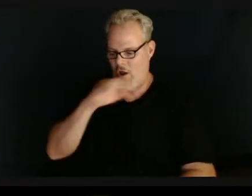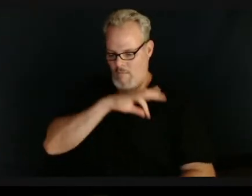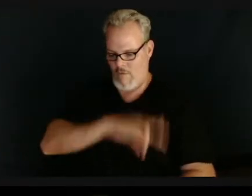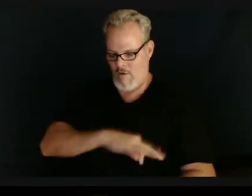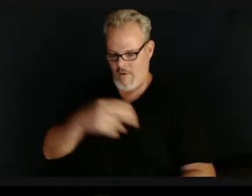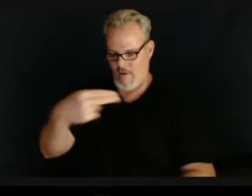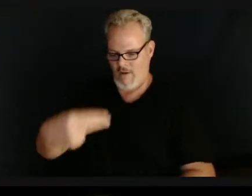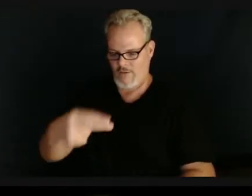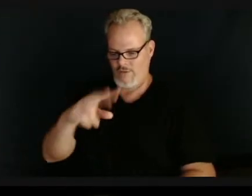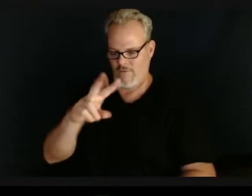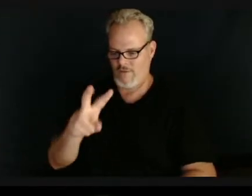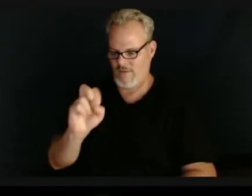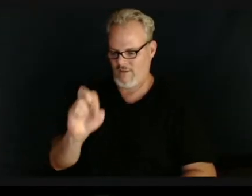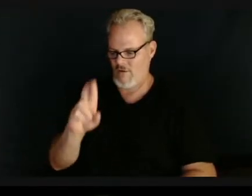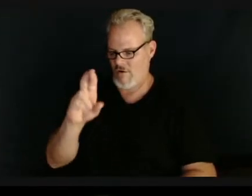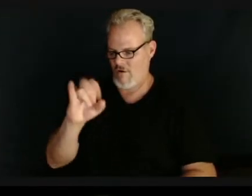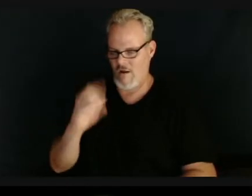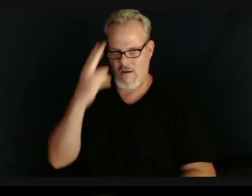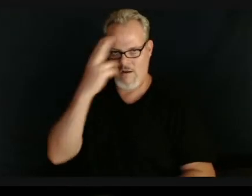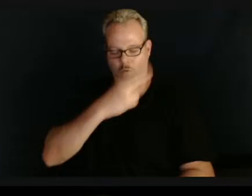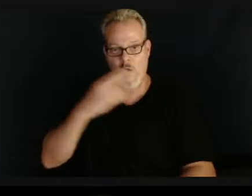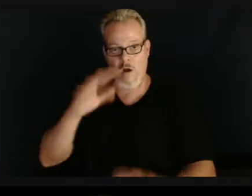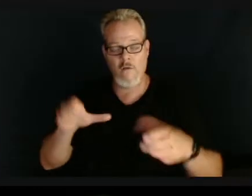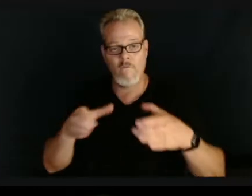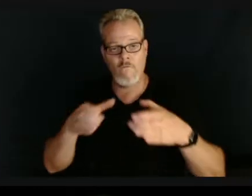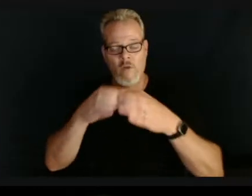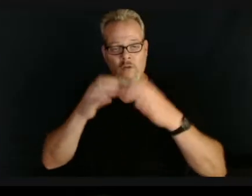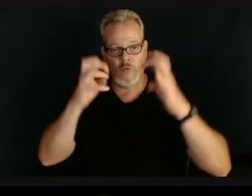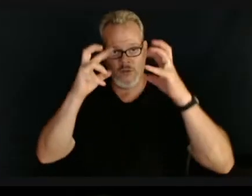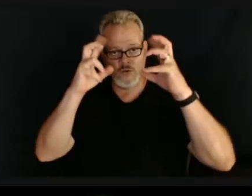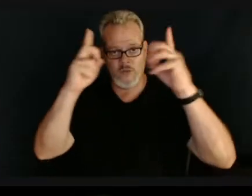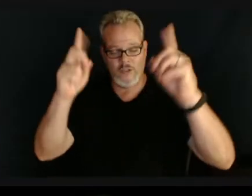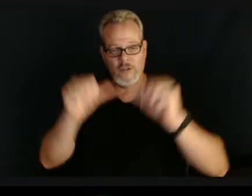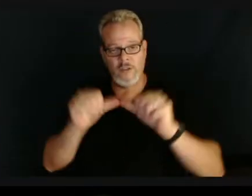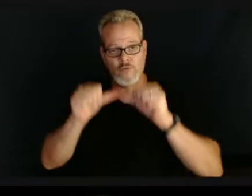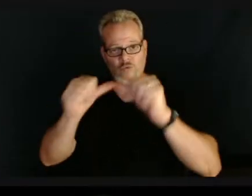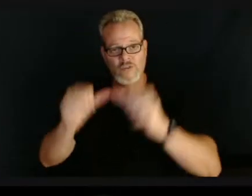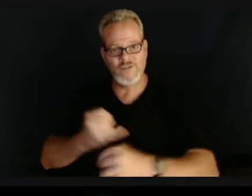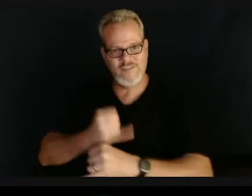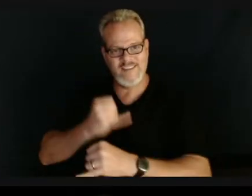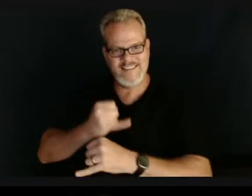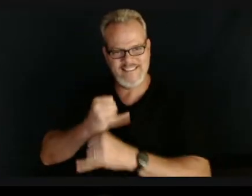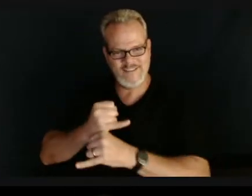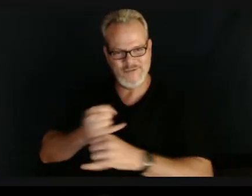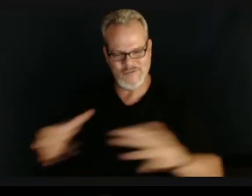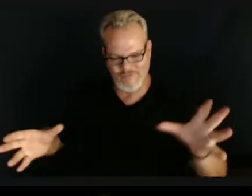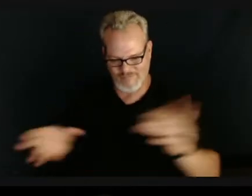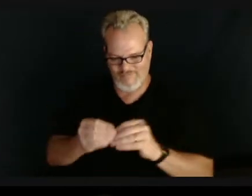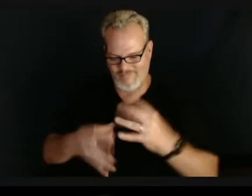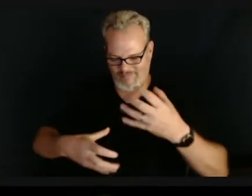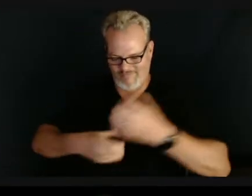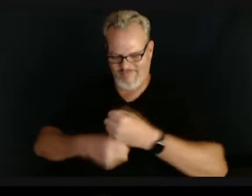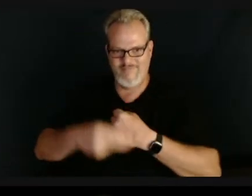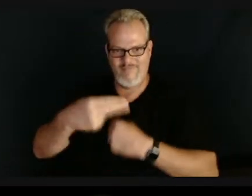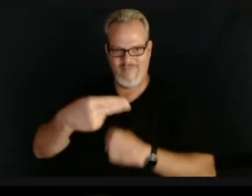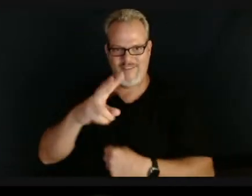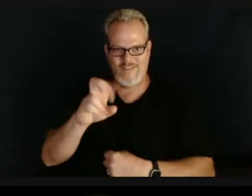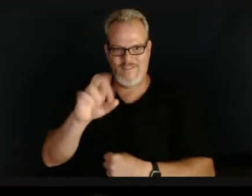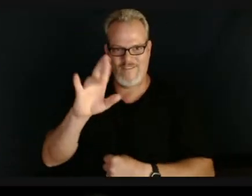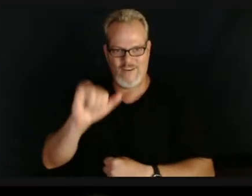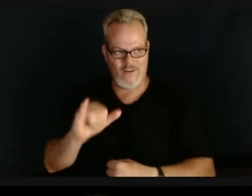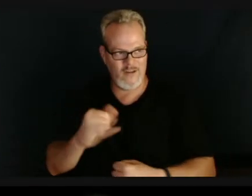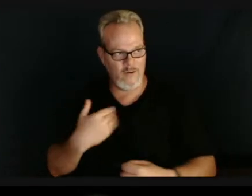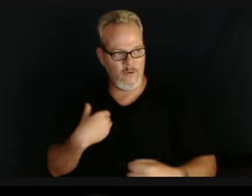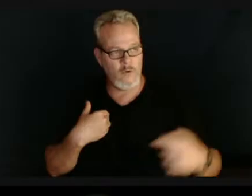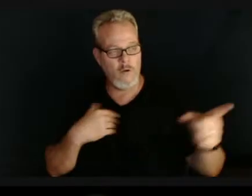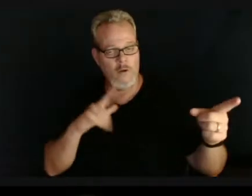Education Resilience Institute, or HVERI for short, we have backstage Lou Attore, our ASL